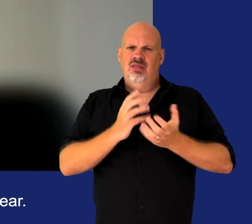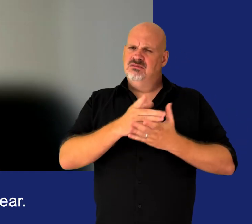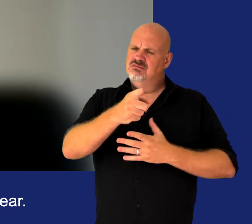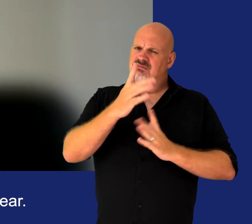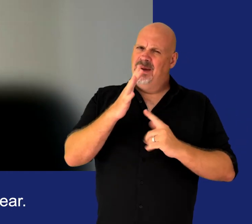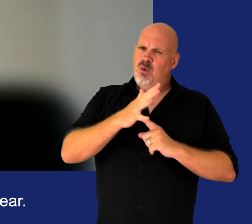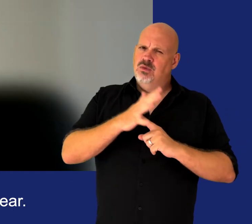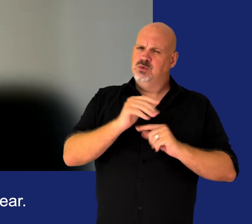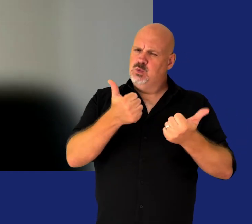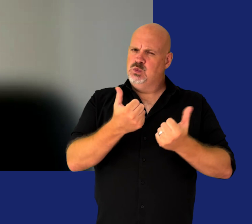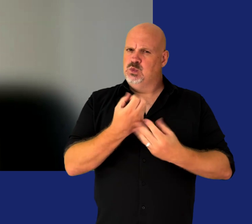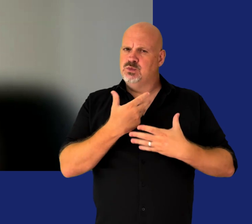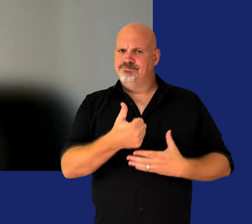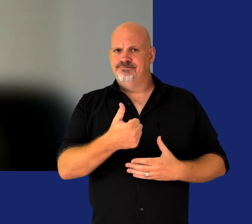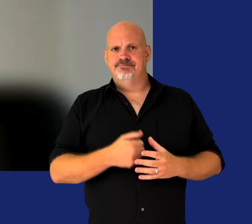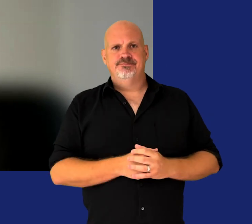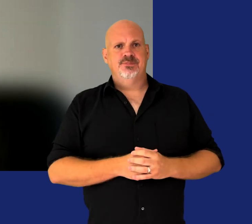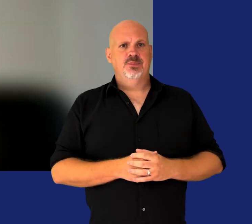and important to hear.